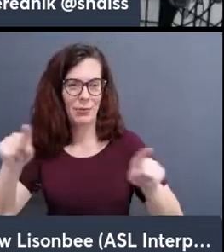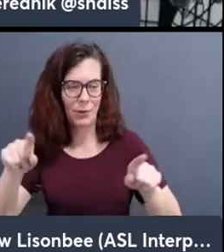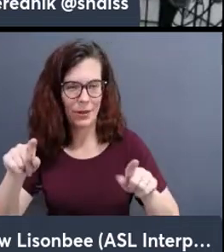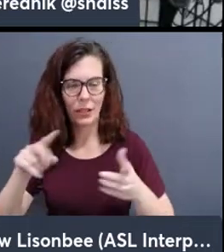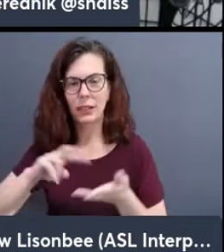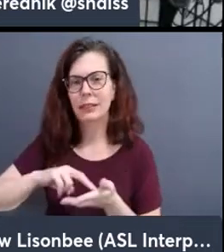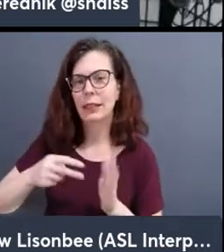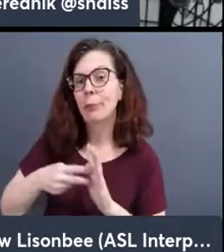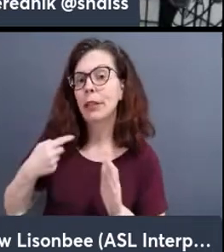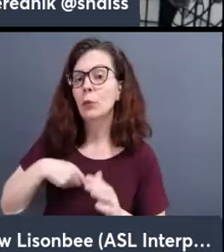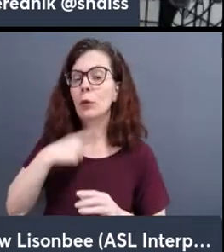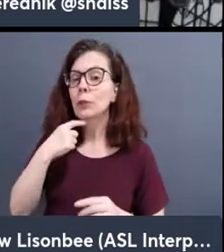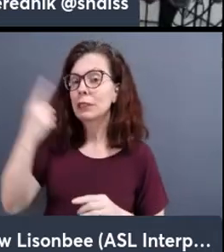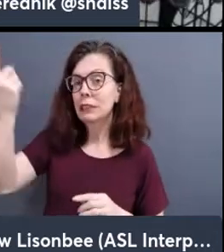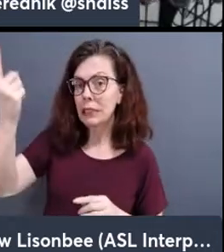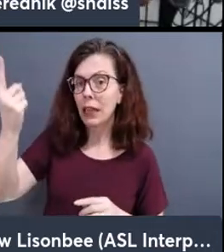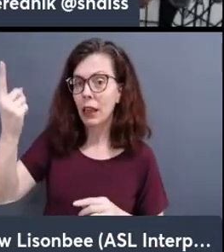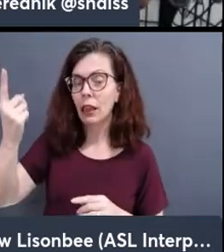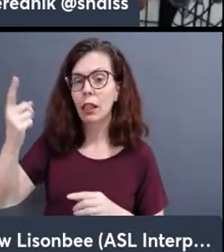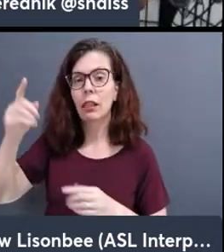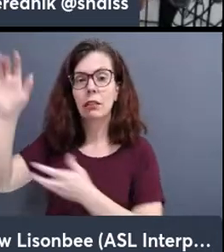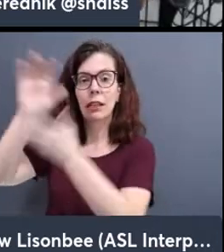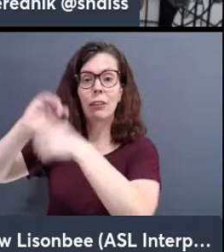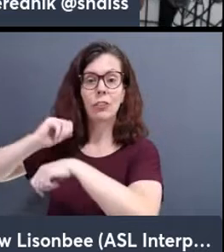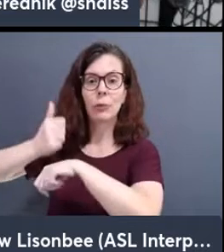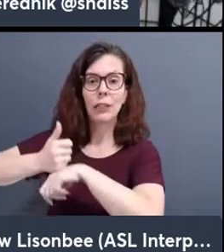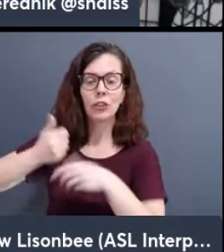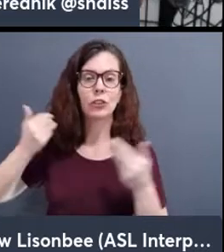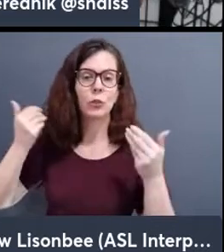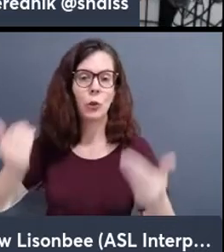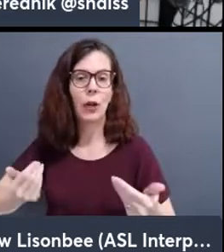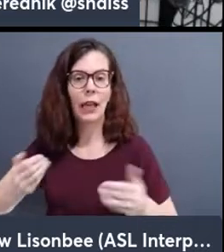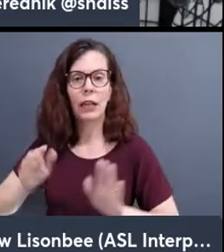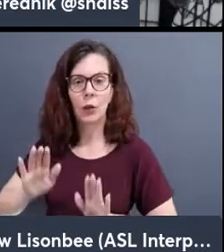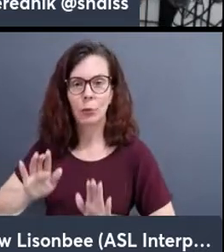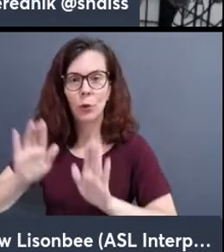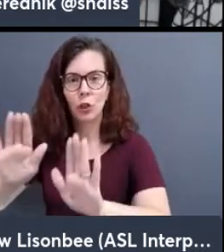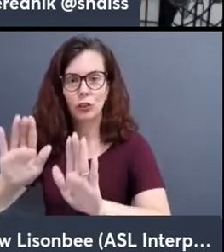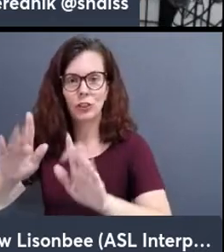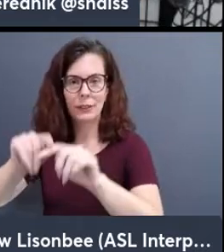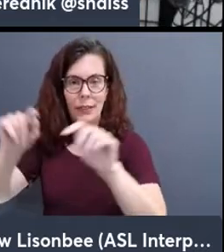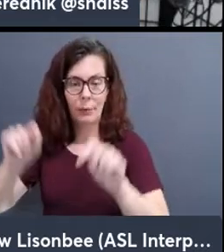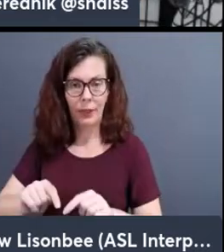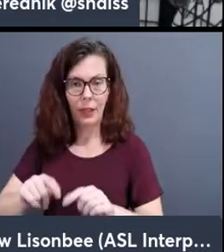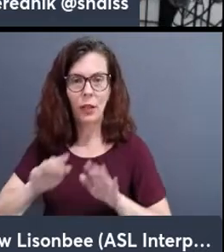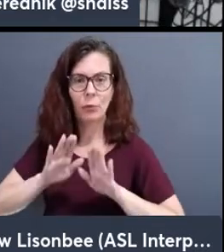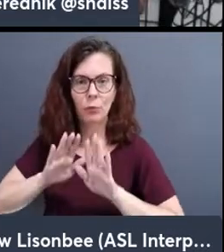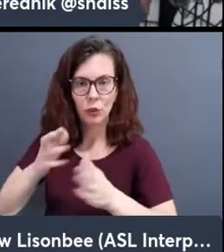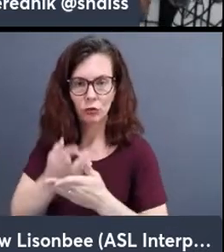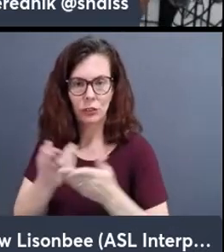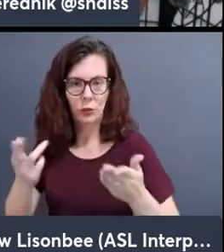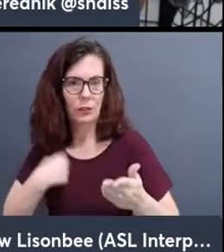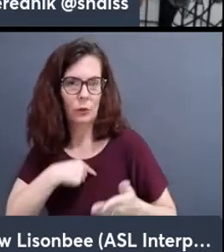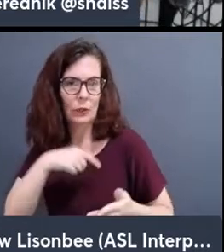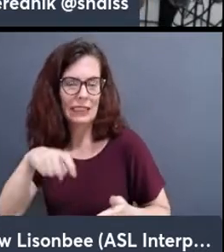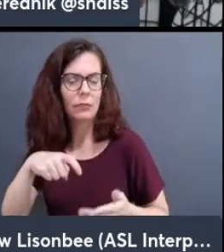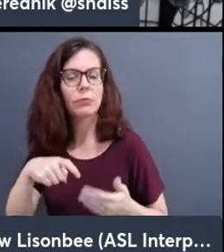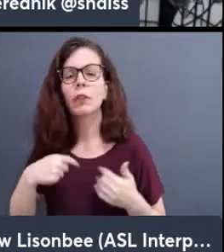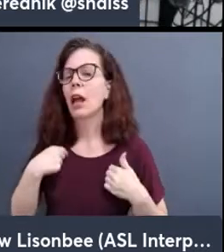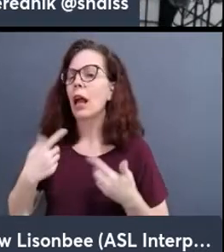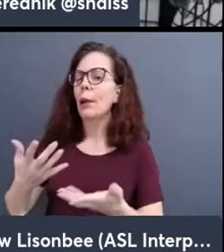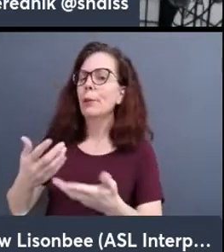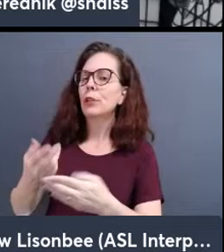going to tell CloudFormation to go ahead and push that template out and push out the resources that we need. Now I'm just using require